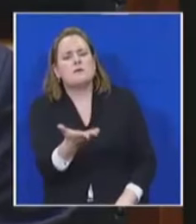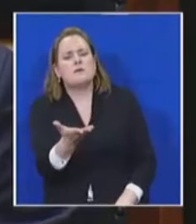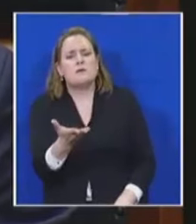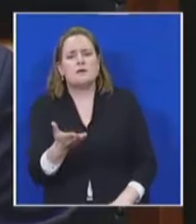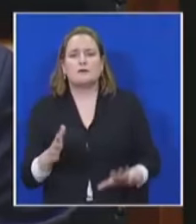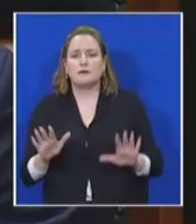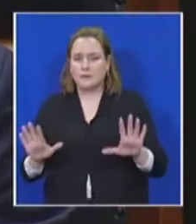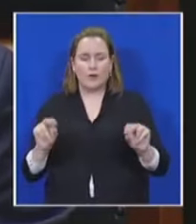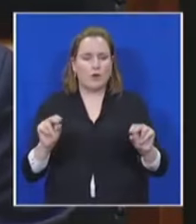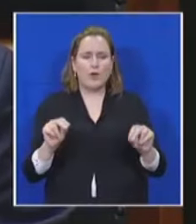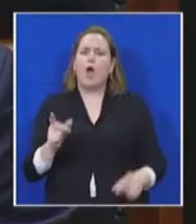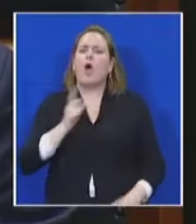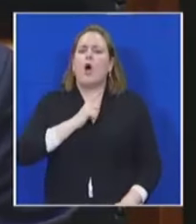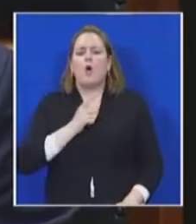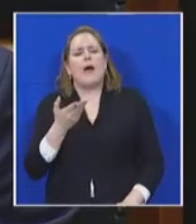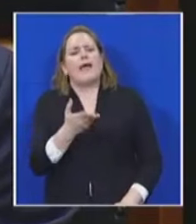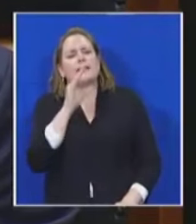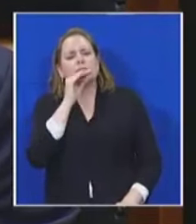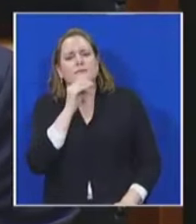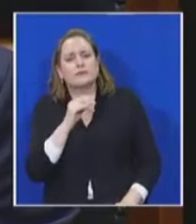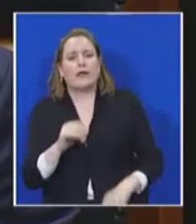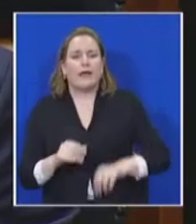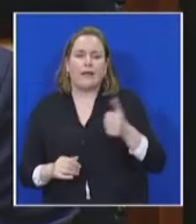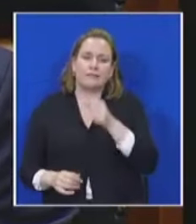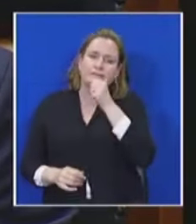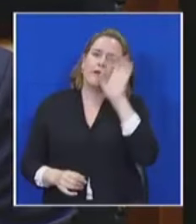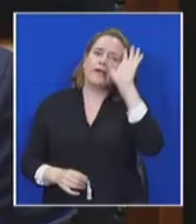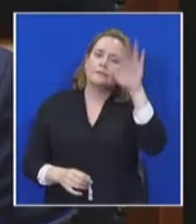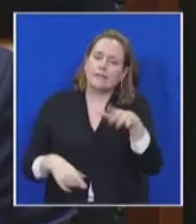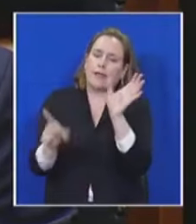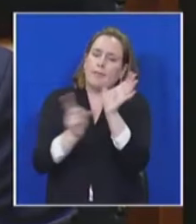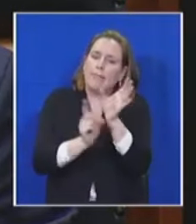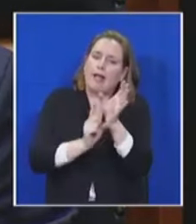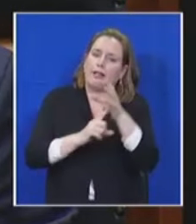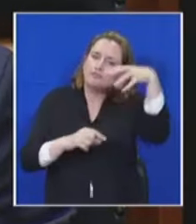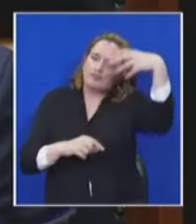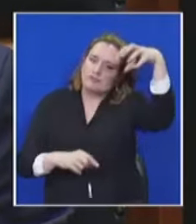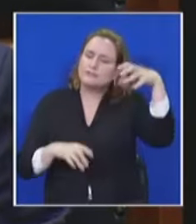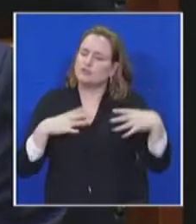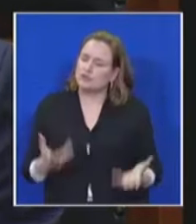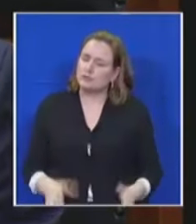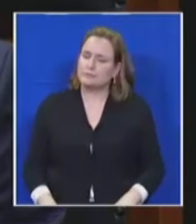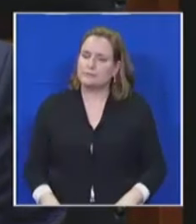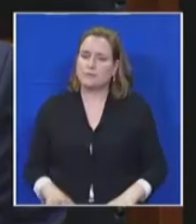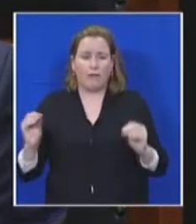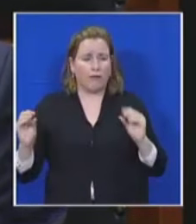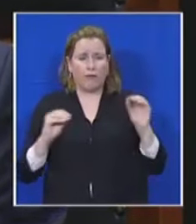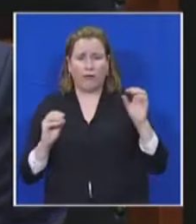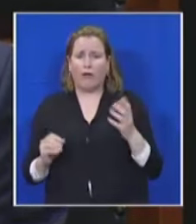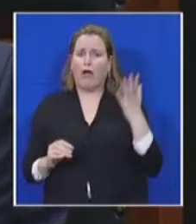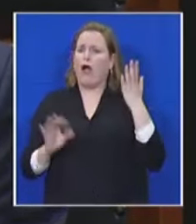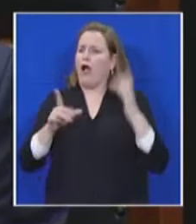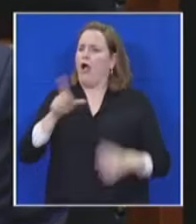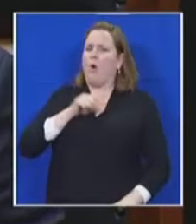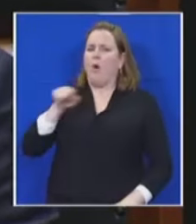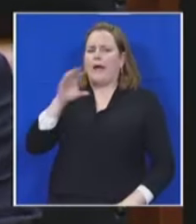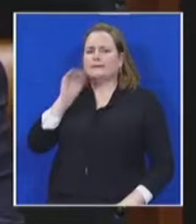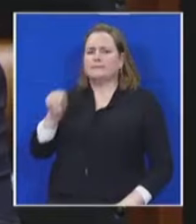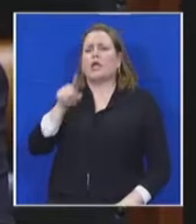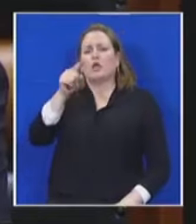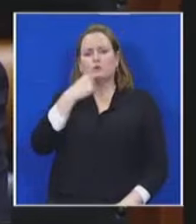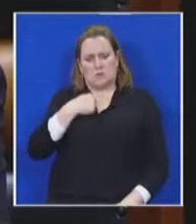you please? Why is he Just speaking? ring the bell. Why is he speaking? Honorable members. Chairperson, you said we must can we- sit down. No, Why is